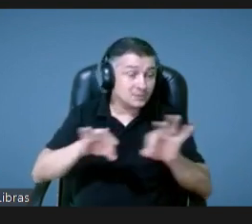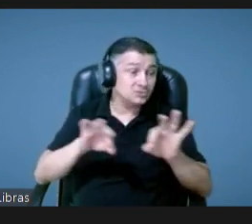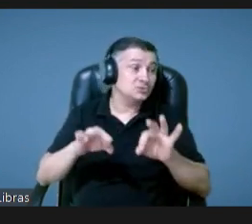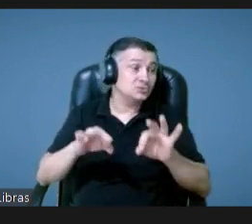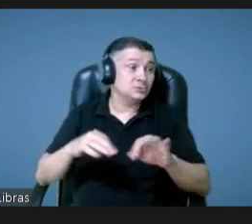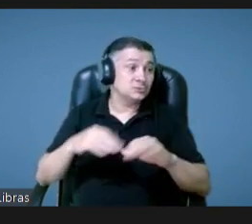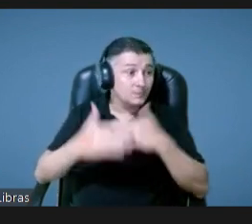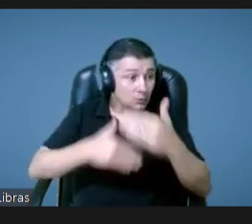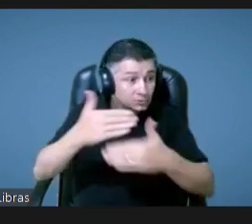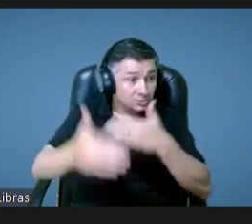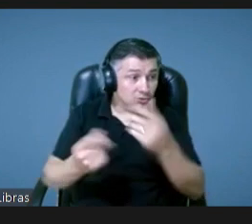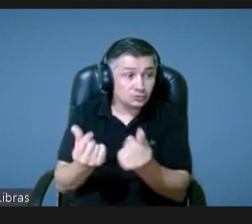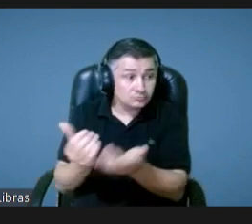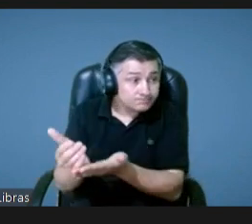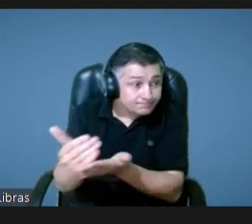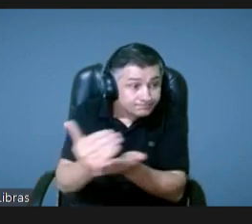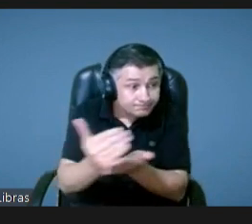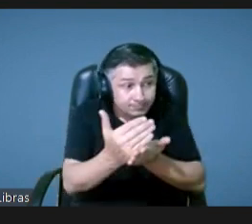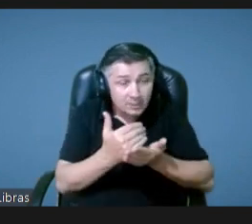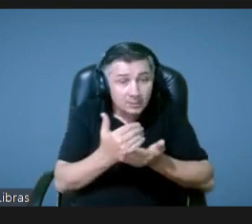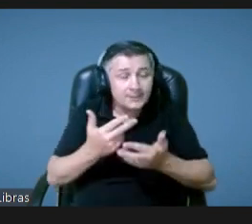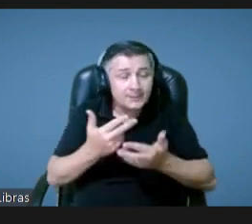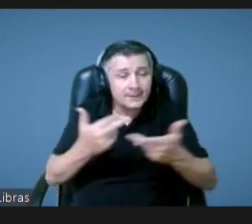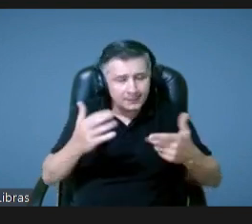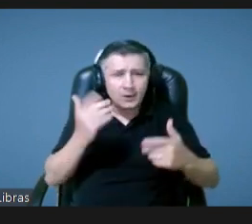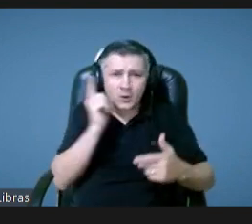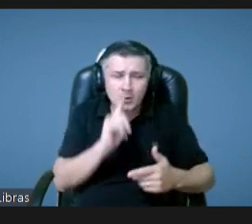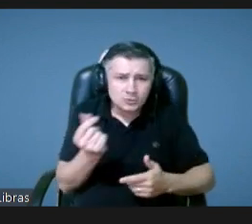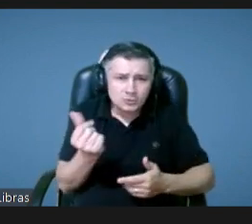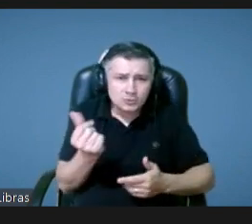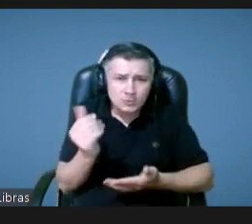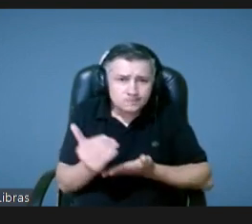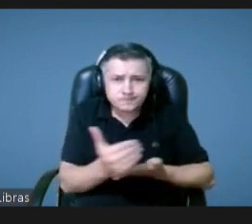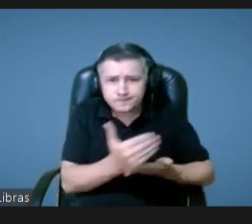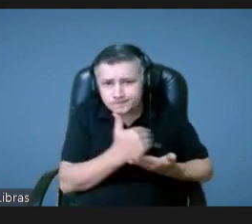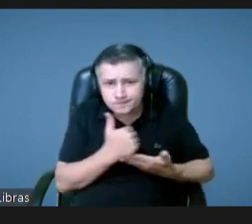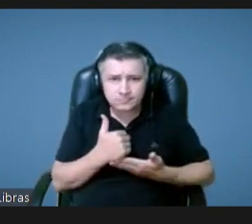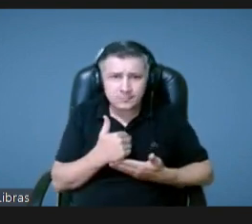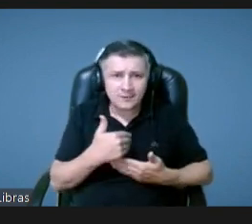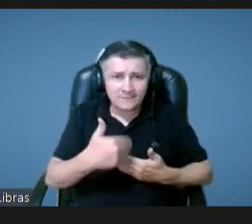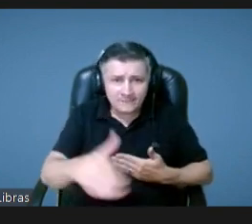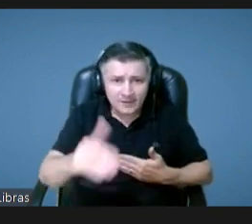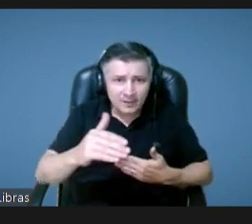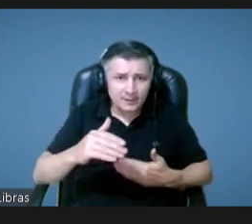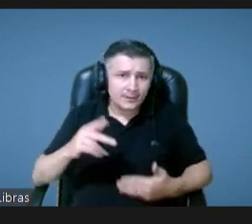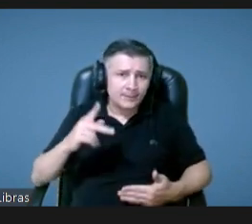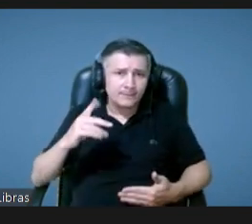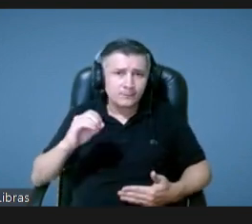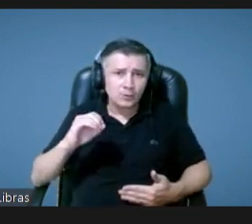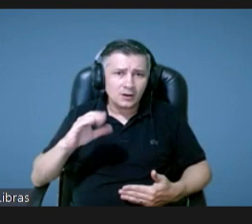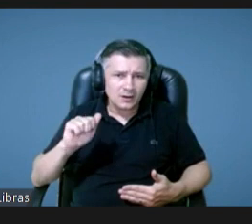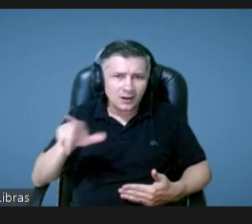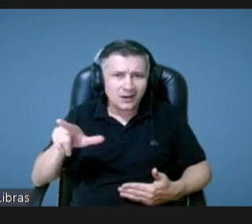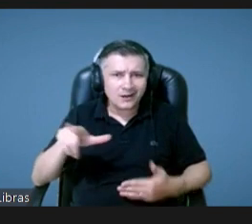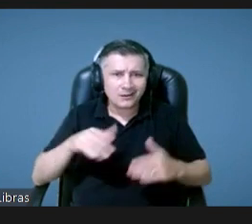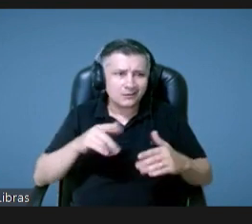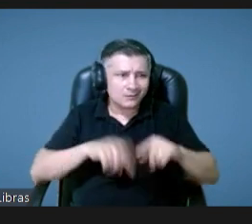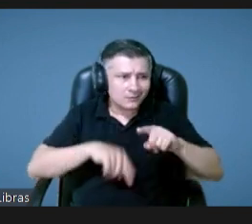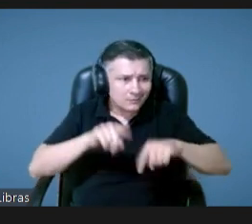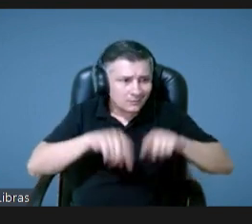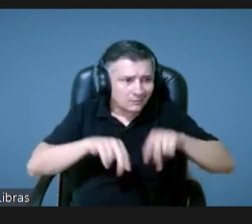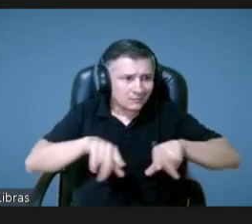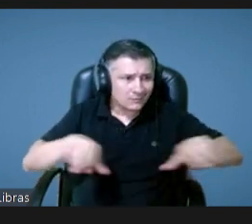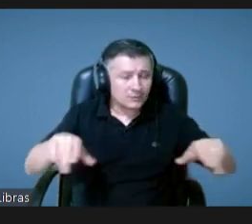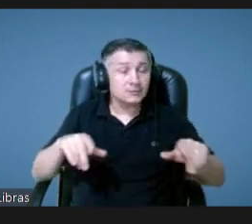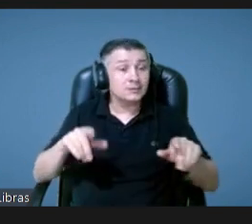mix, there has been a change in the process of recognizing revenue. That is, we have revenue